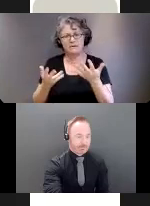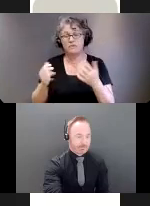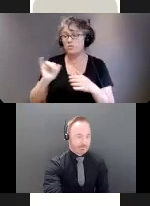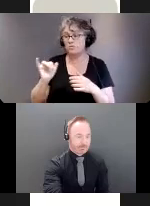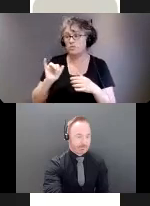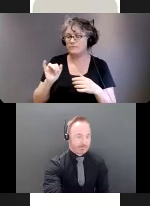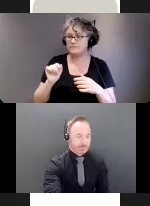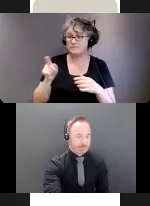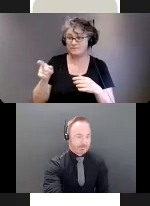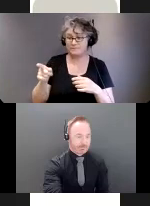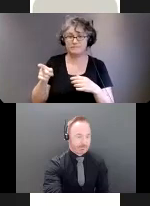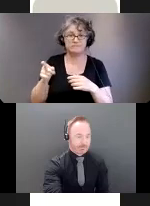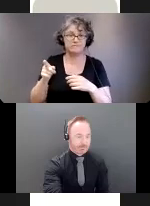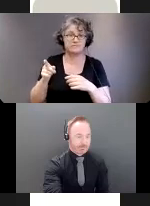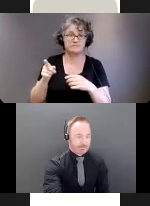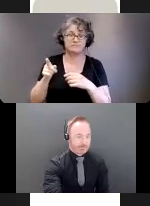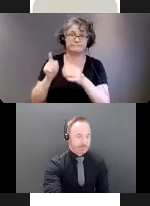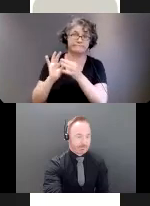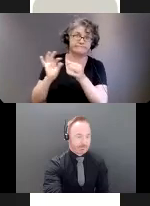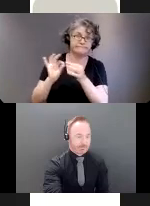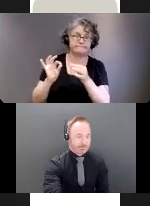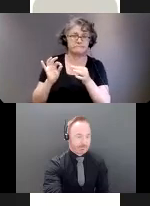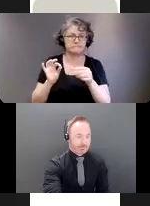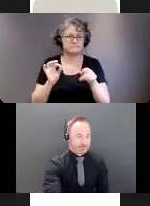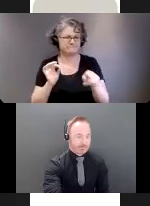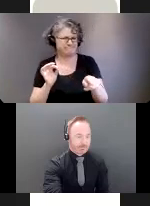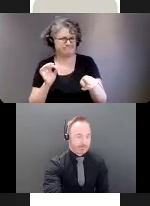also that we can see that when we have,